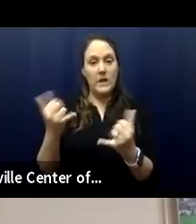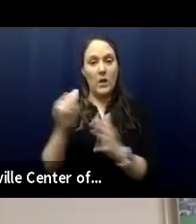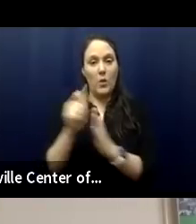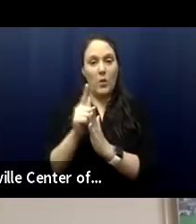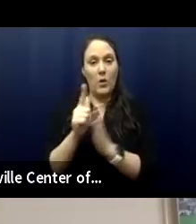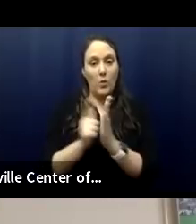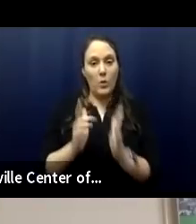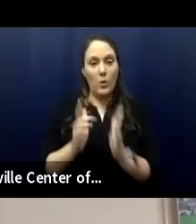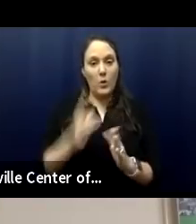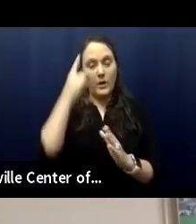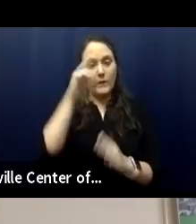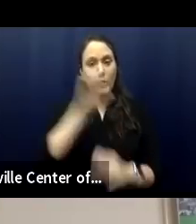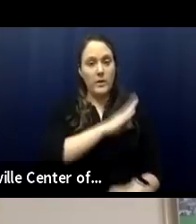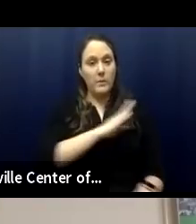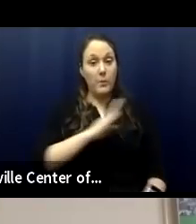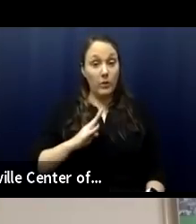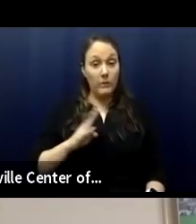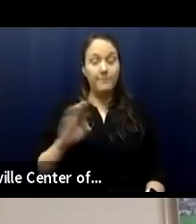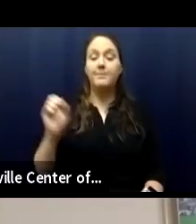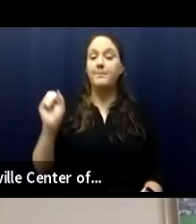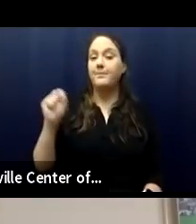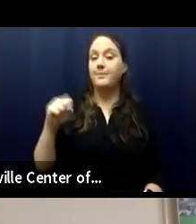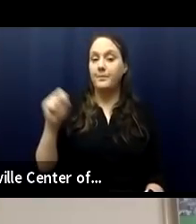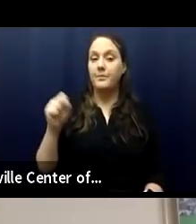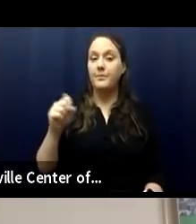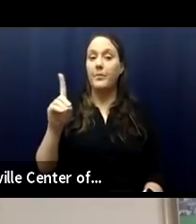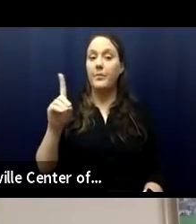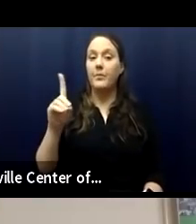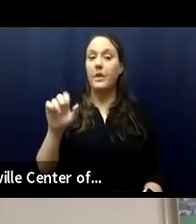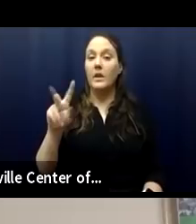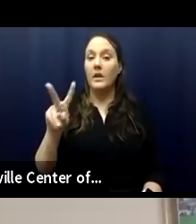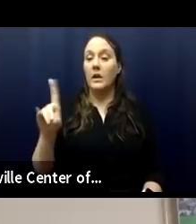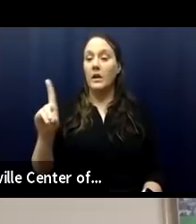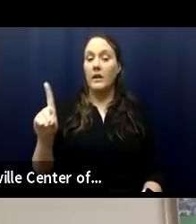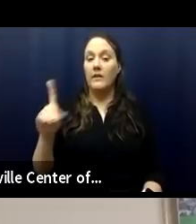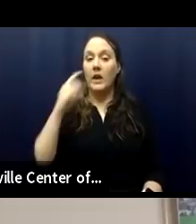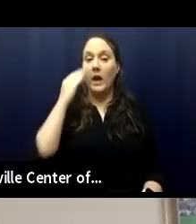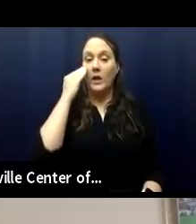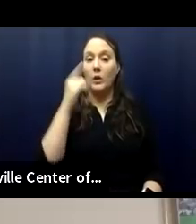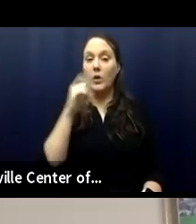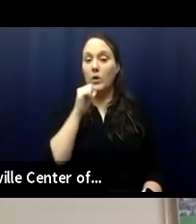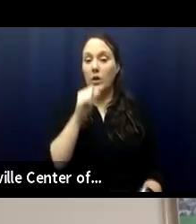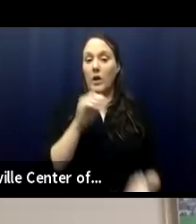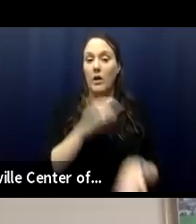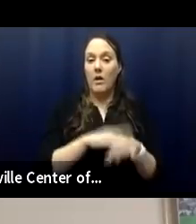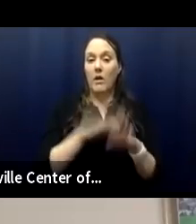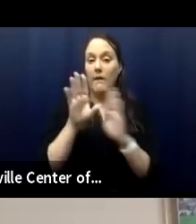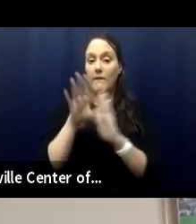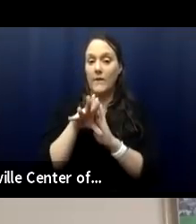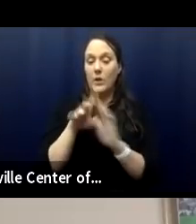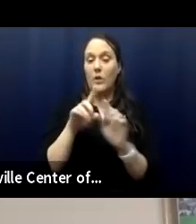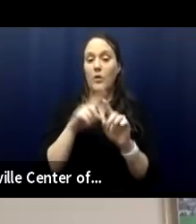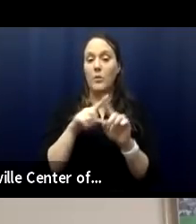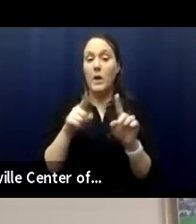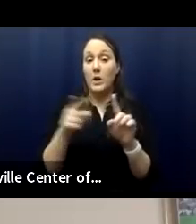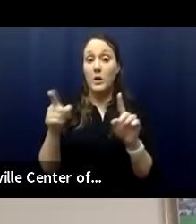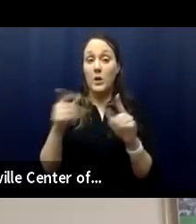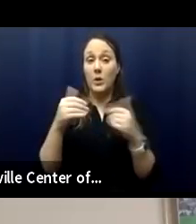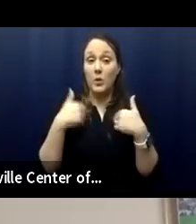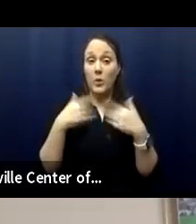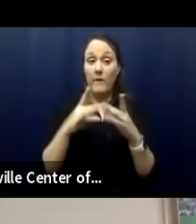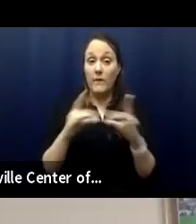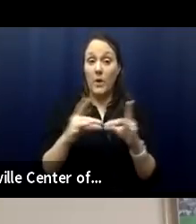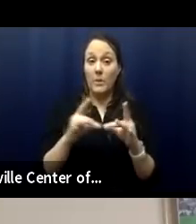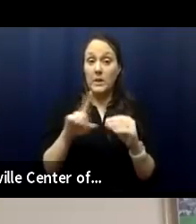Yes, and David, I know you're not on video, but do you have any comments about that